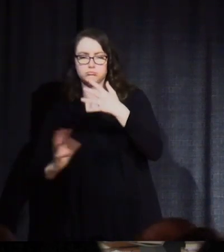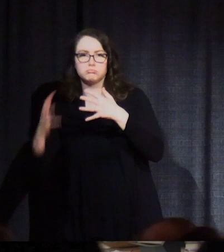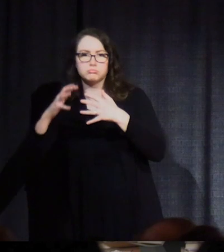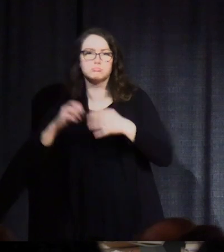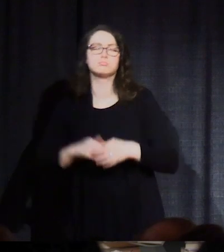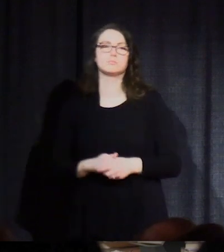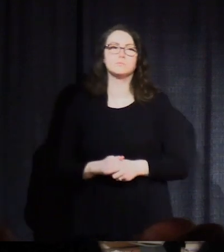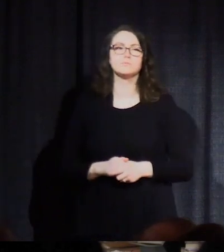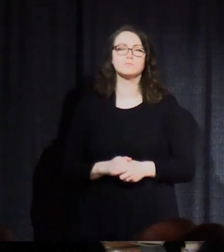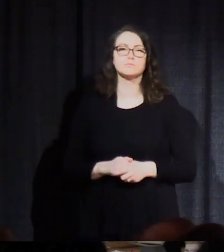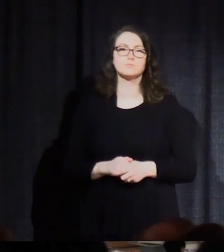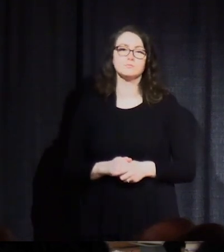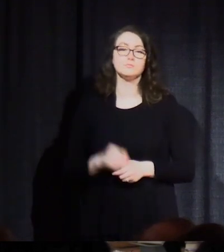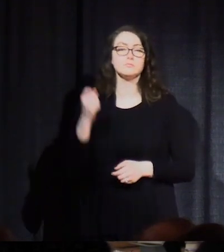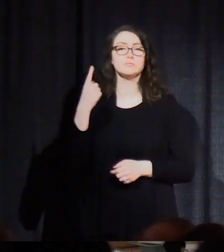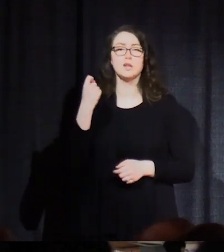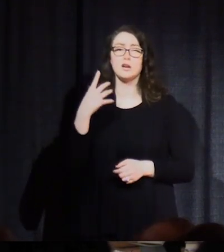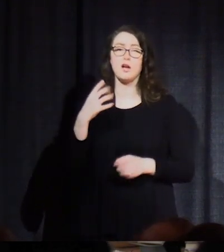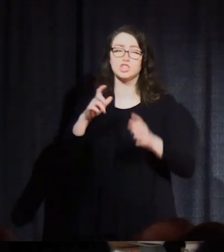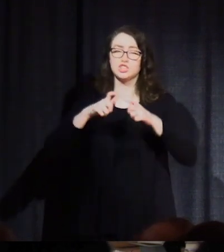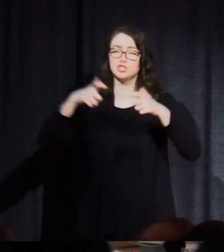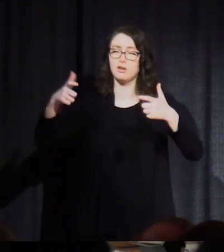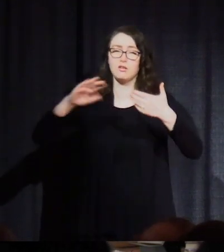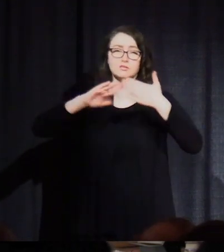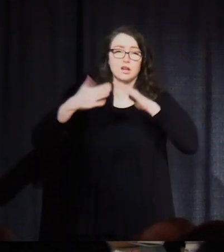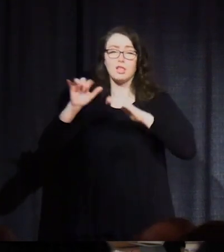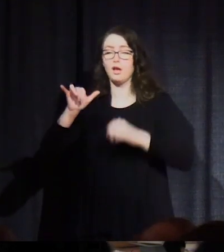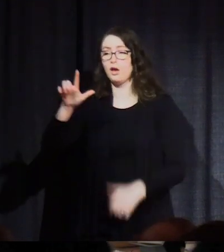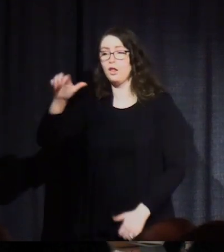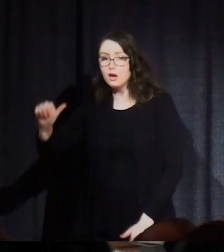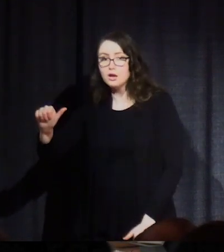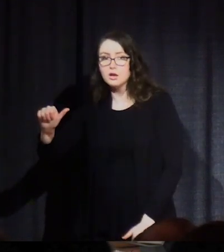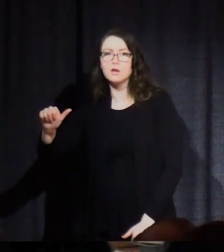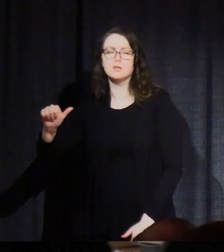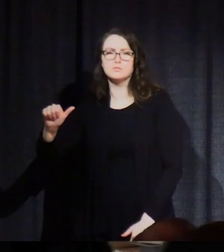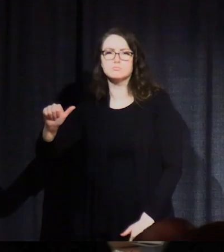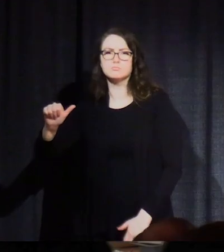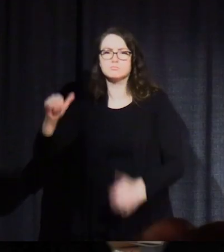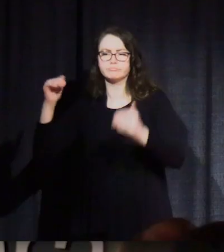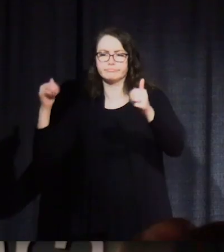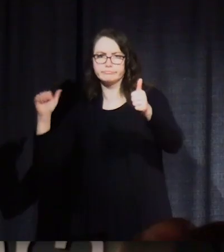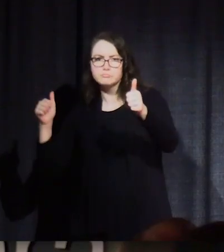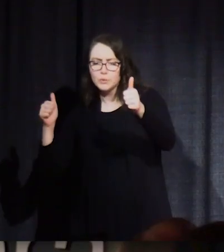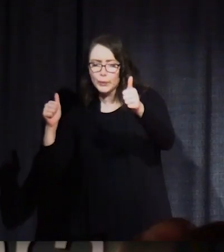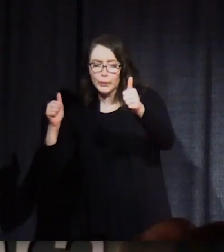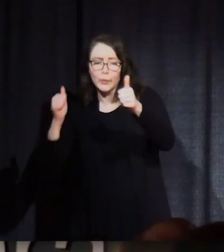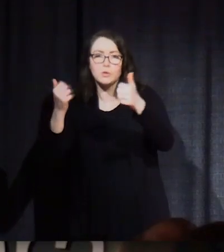While large megacities like Los Angeles have committed to fast-track their way to 100% renewable